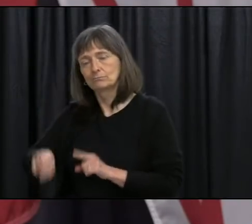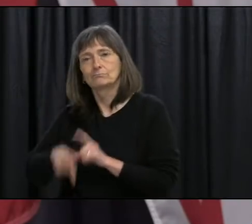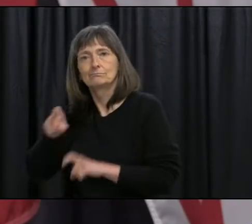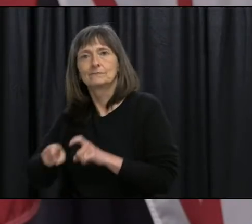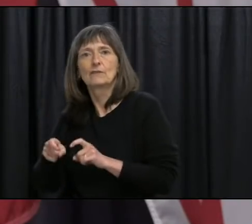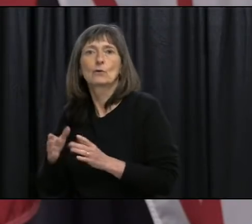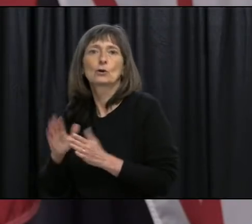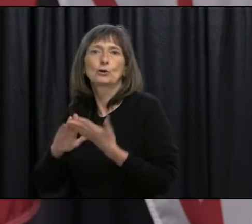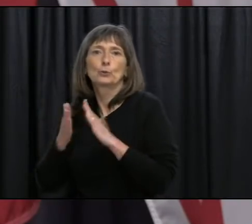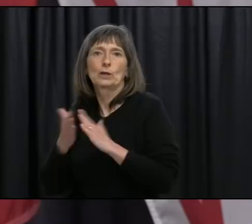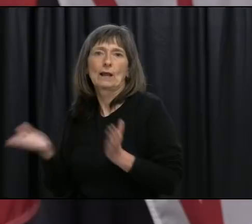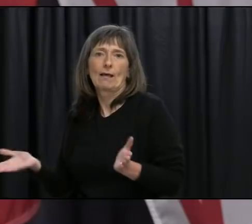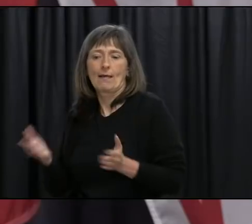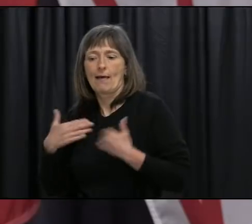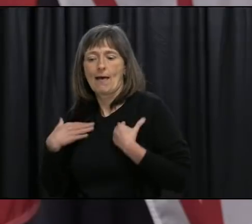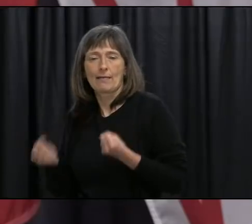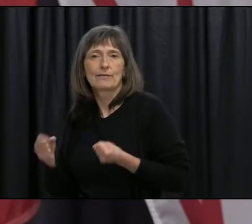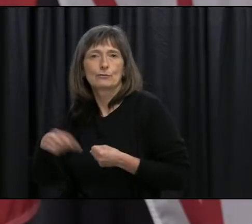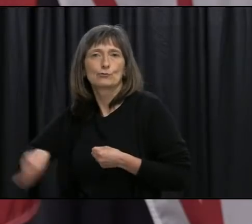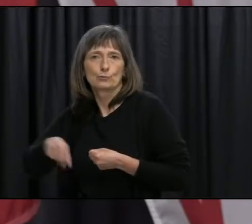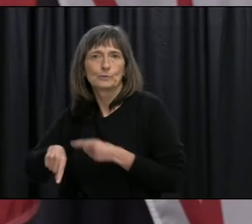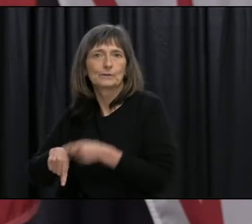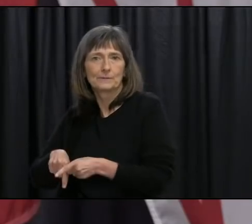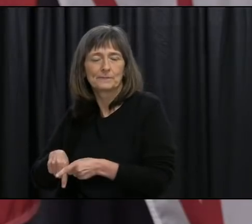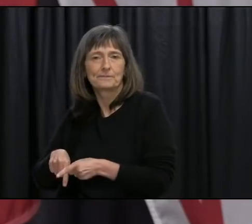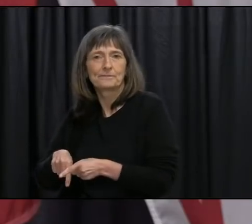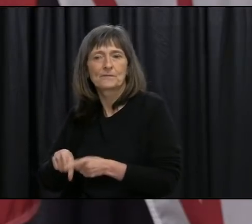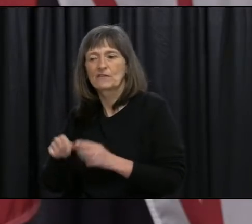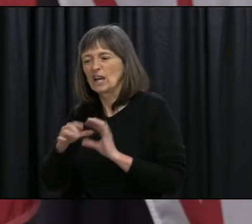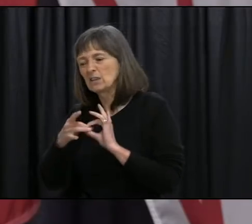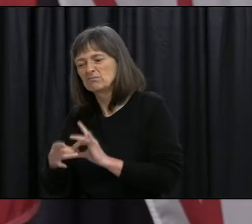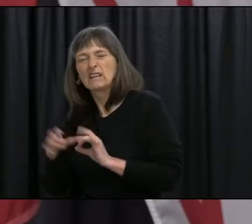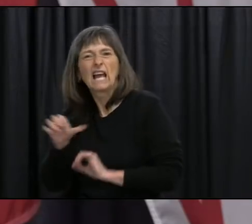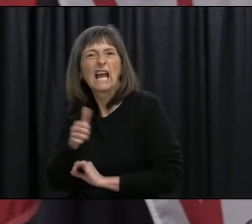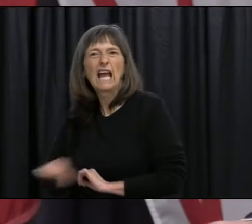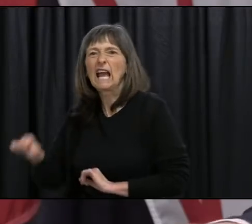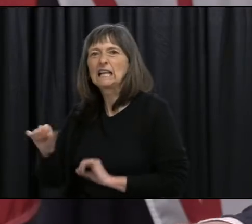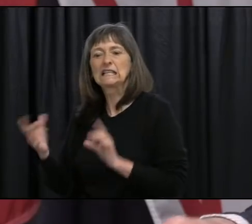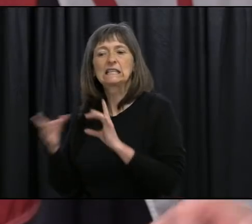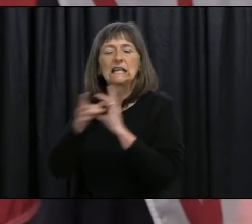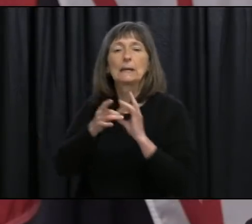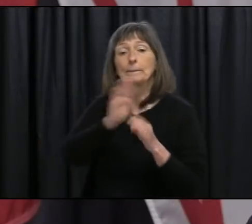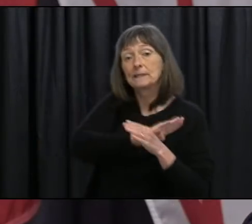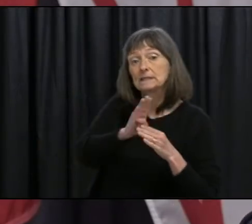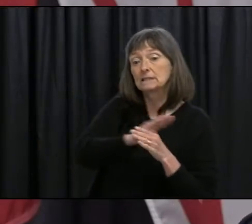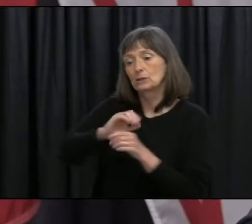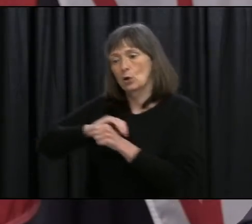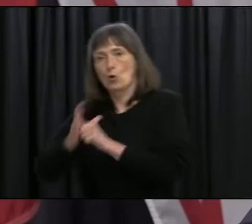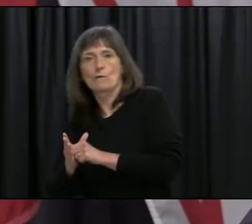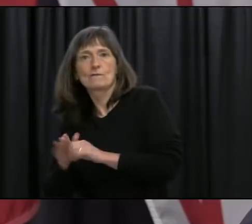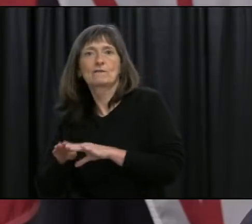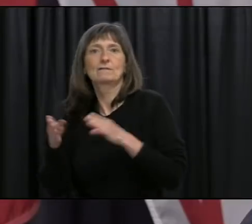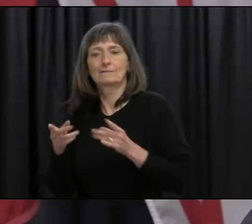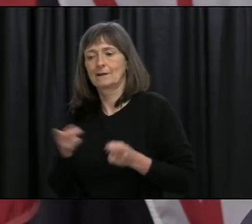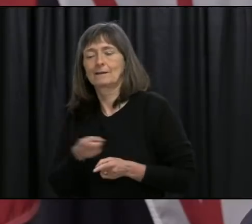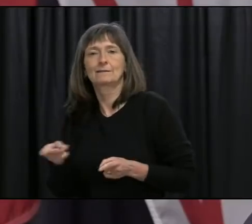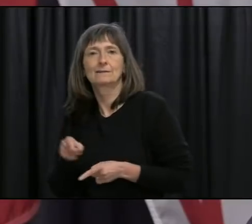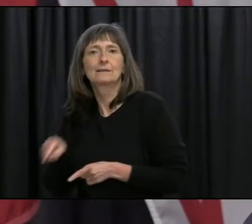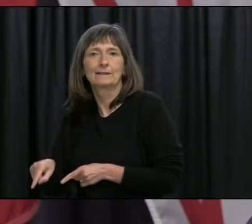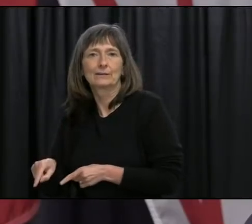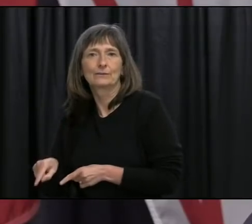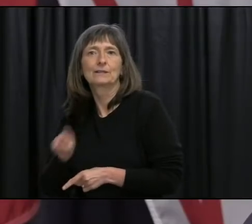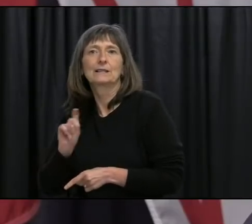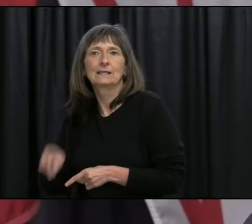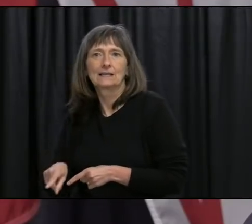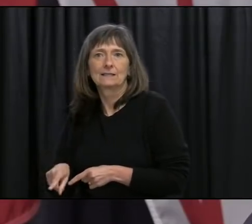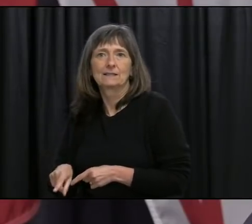updated information related to COVID in our province, and you'll get the information that you will need there. Also,